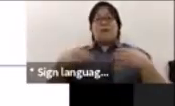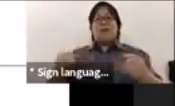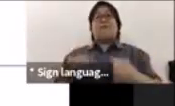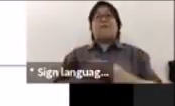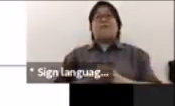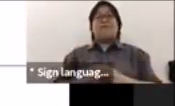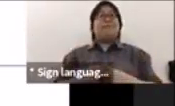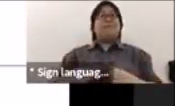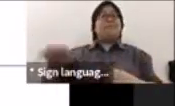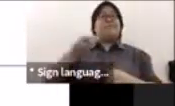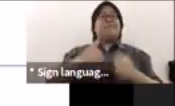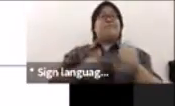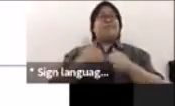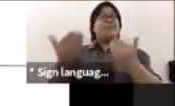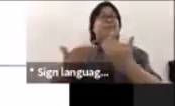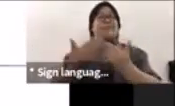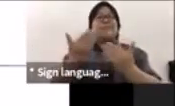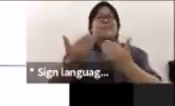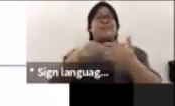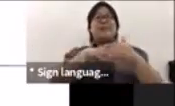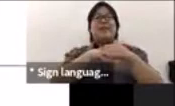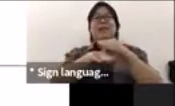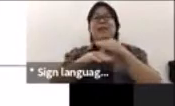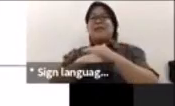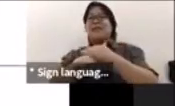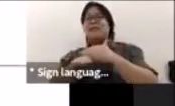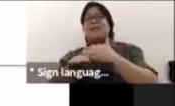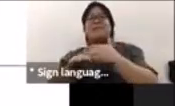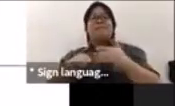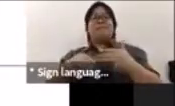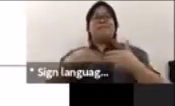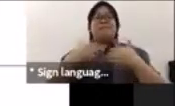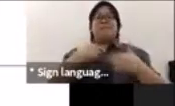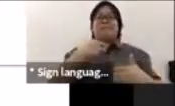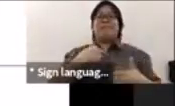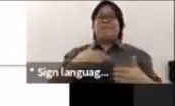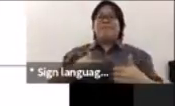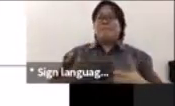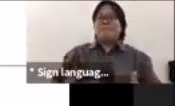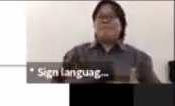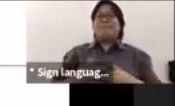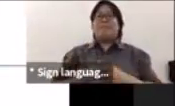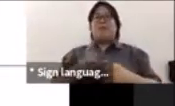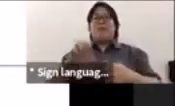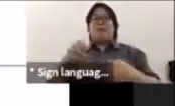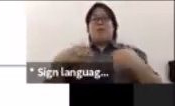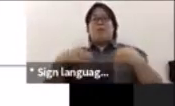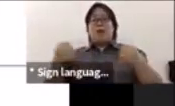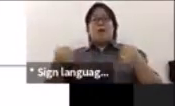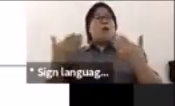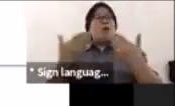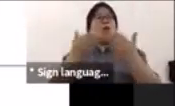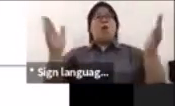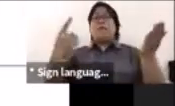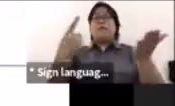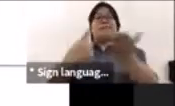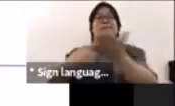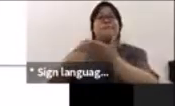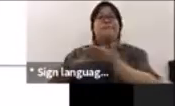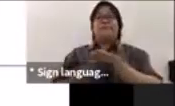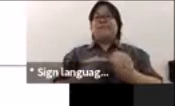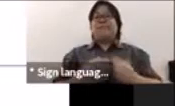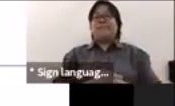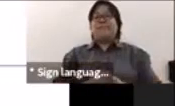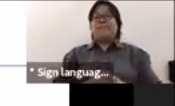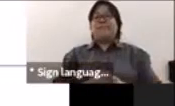most people can easily access to contraception and reproductive health are openly discussed in public